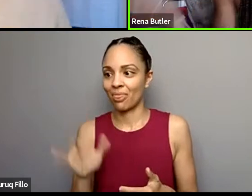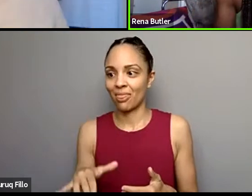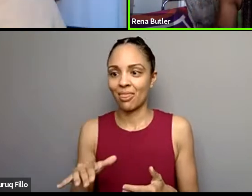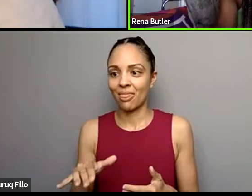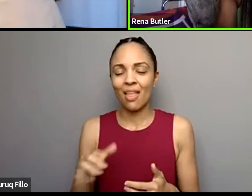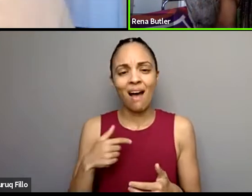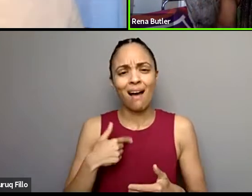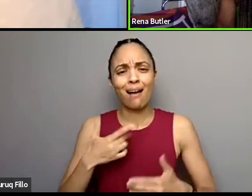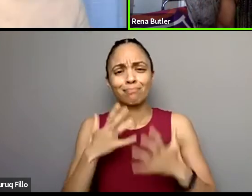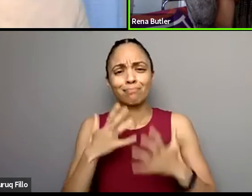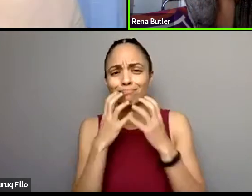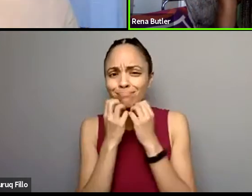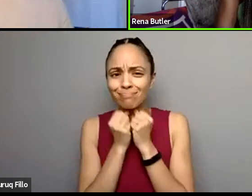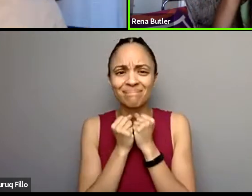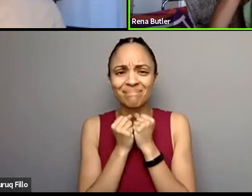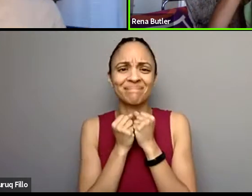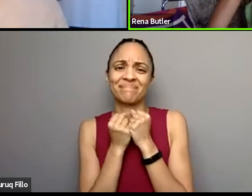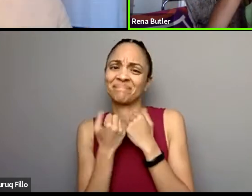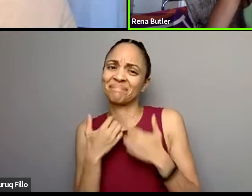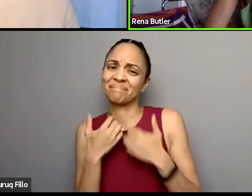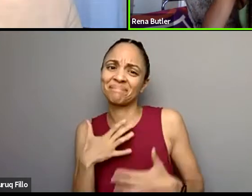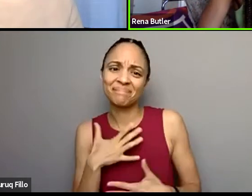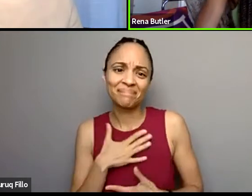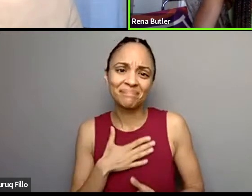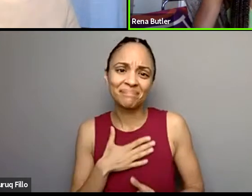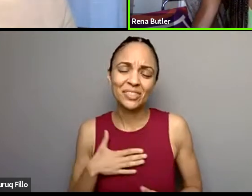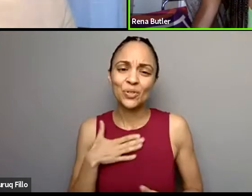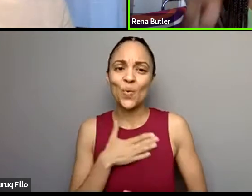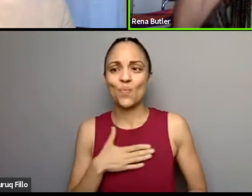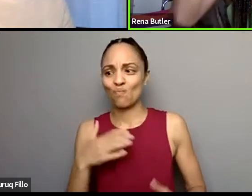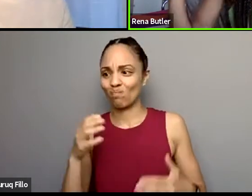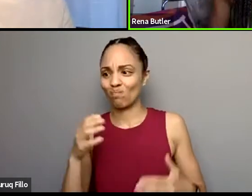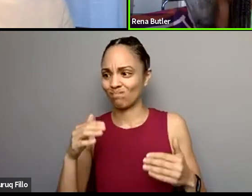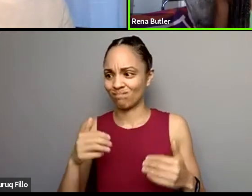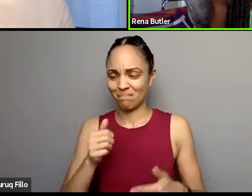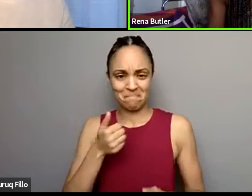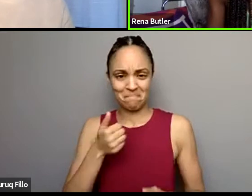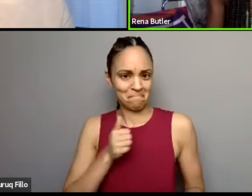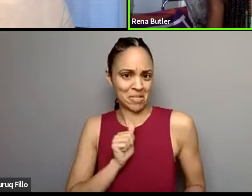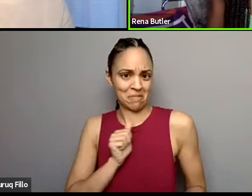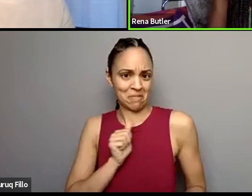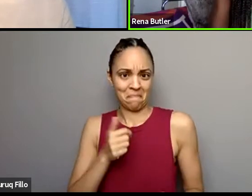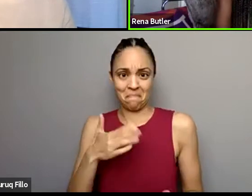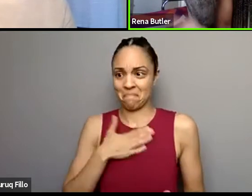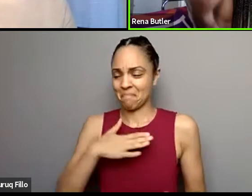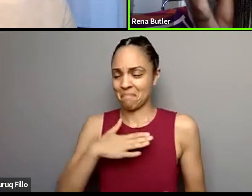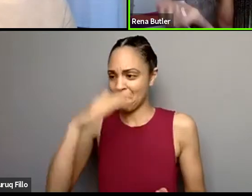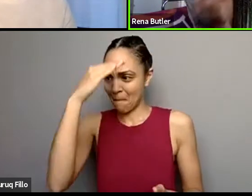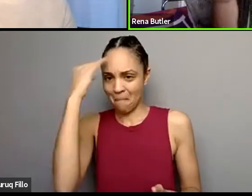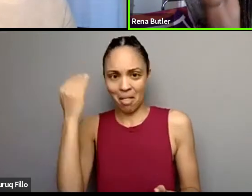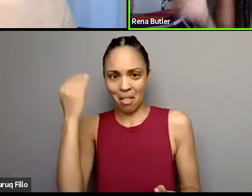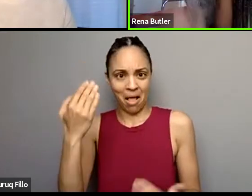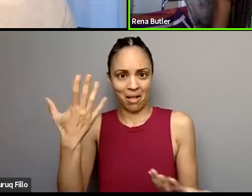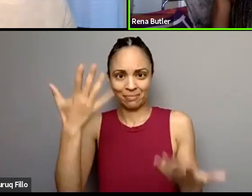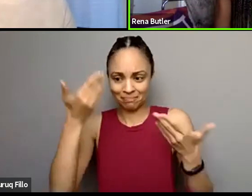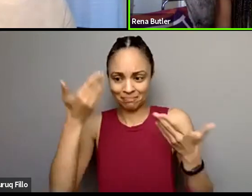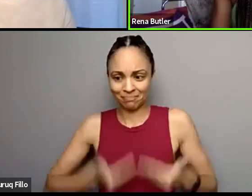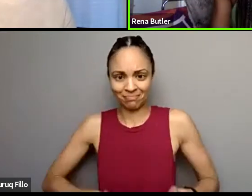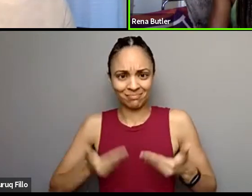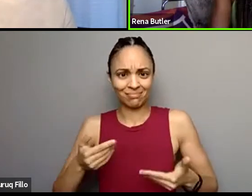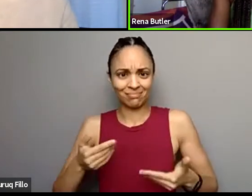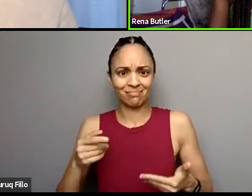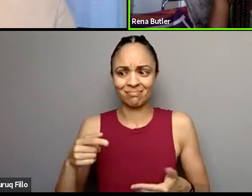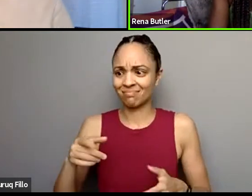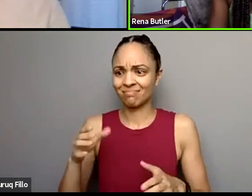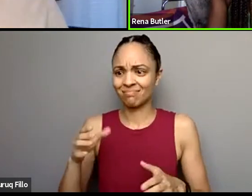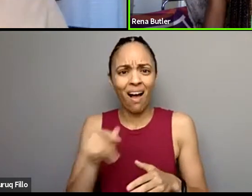not feel like an alien. Where no one's questioning what my hair is looking like or how that body, that booty be sitting